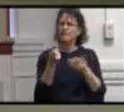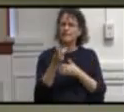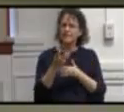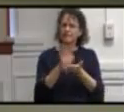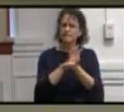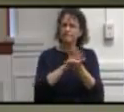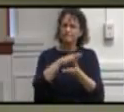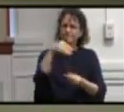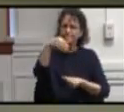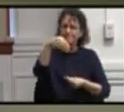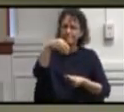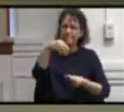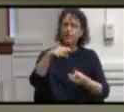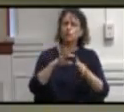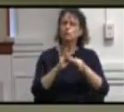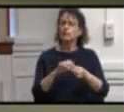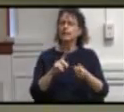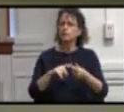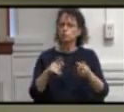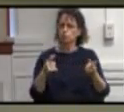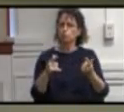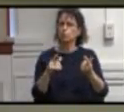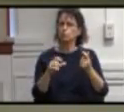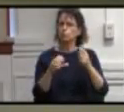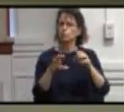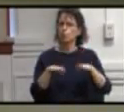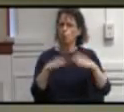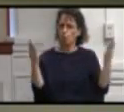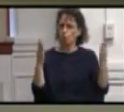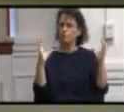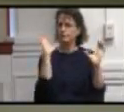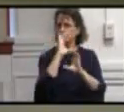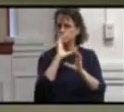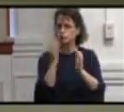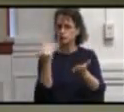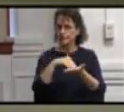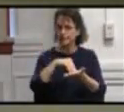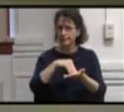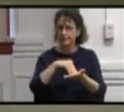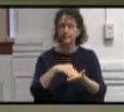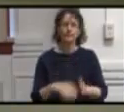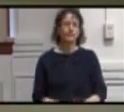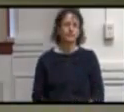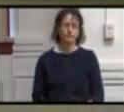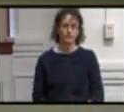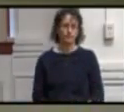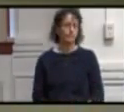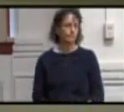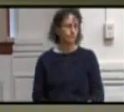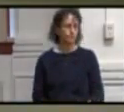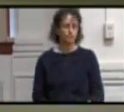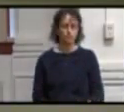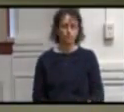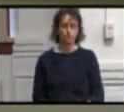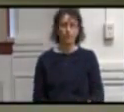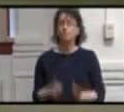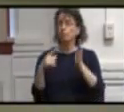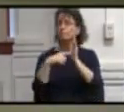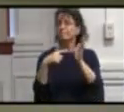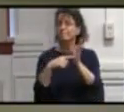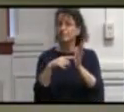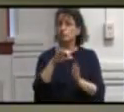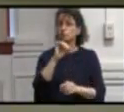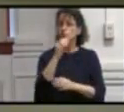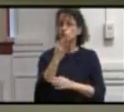the search. We have, and I circulated a revised version of the job